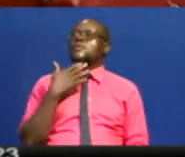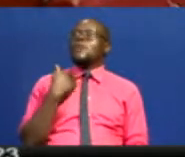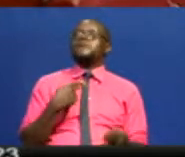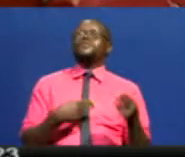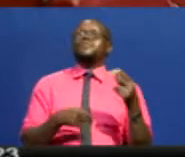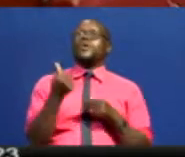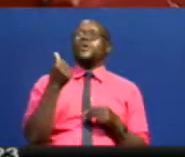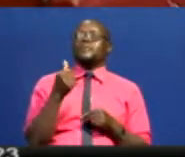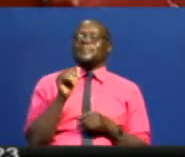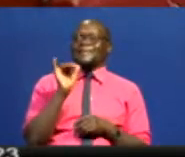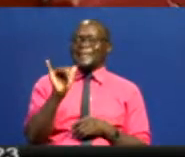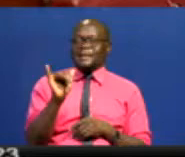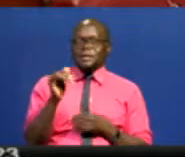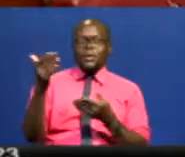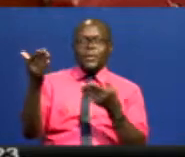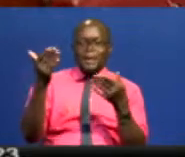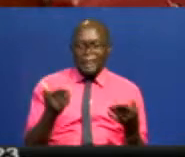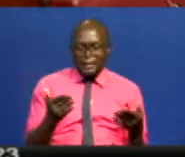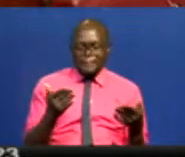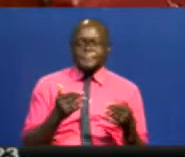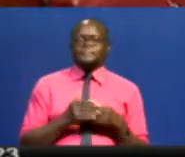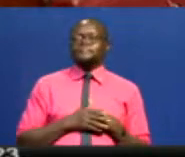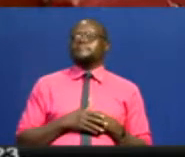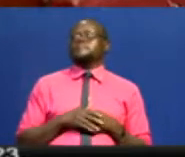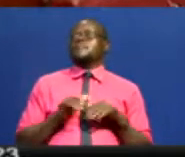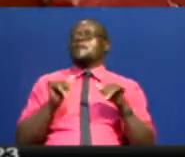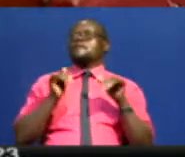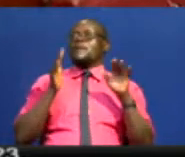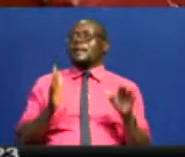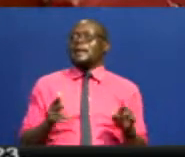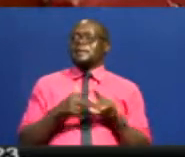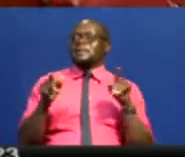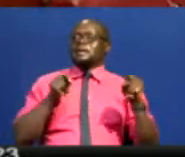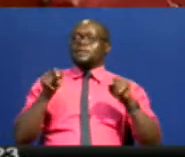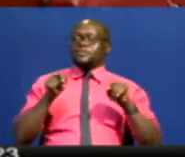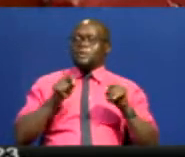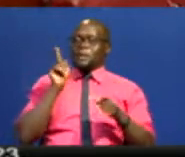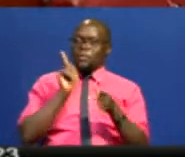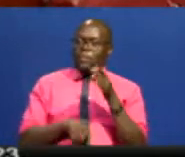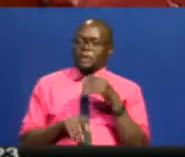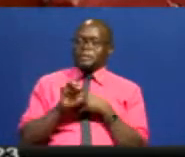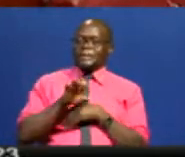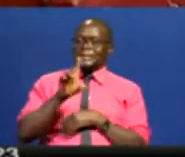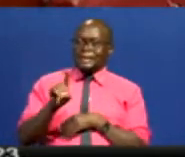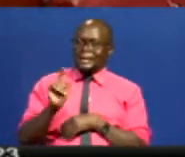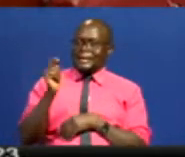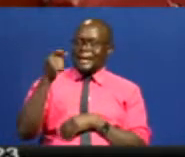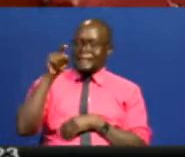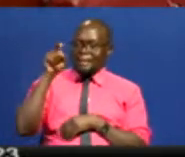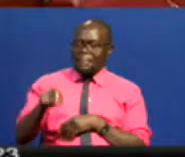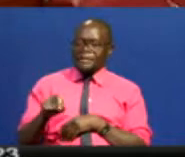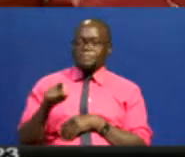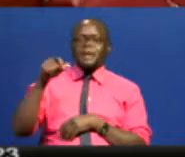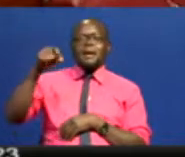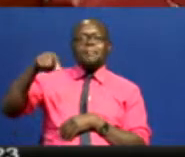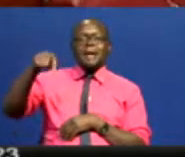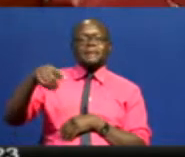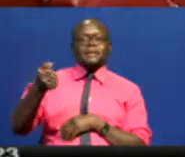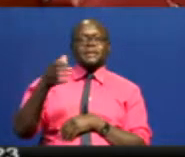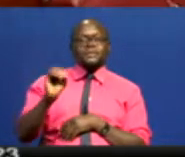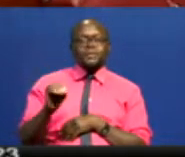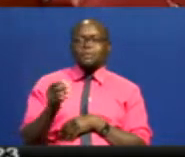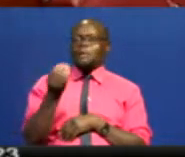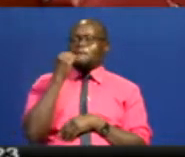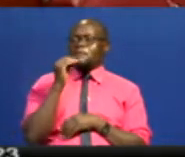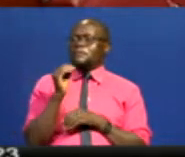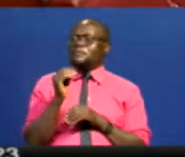sold, that will bring the foreigners to start controlling what seed Kenyans should be planting. So food